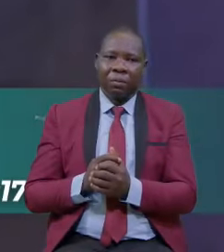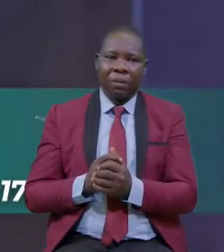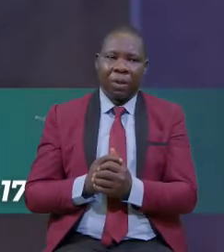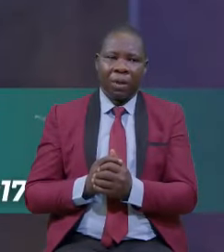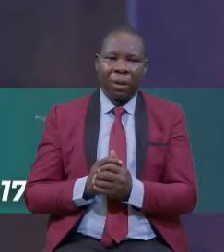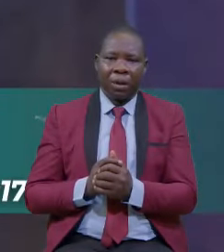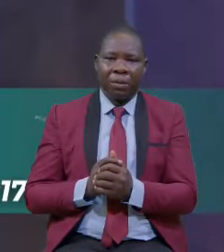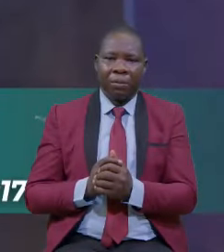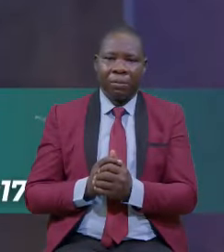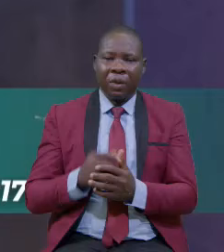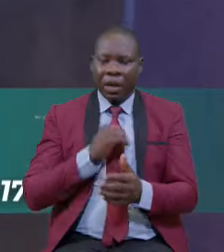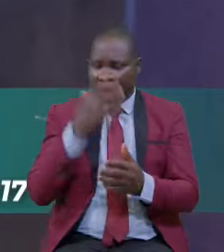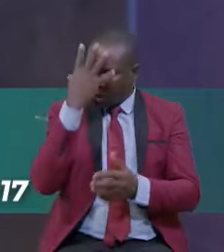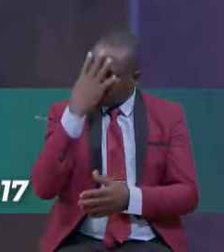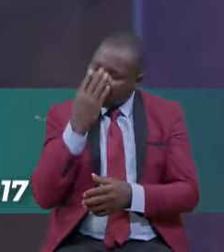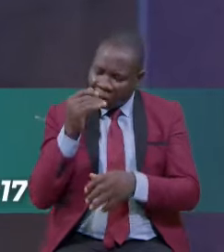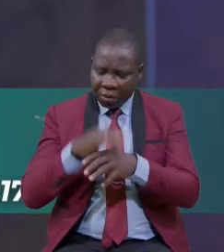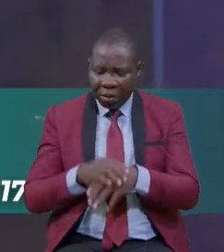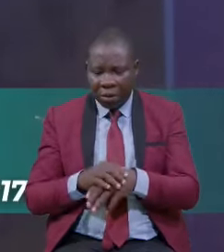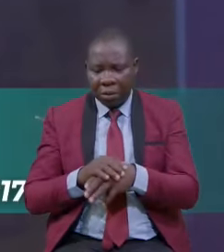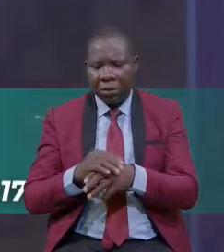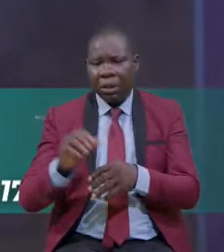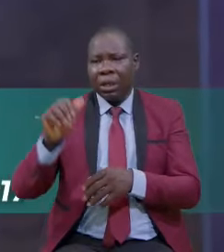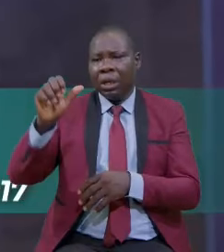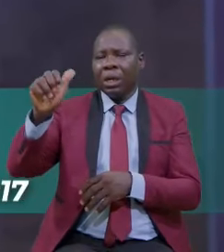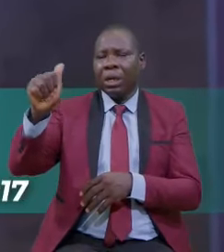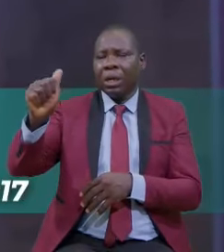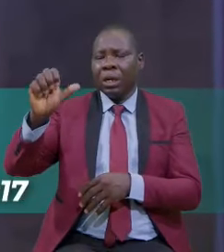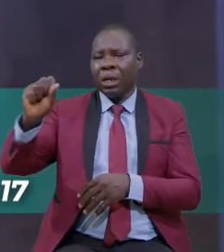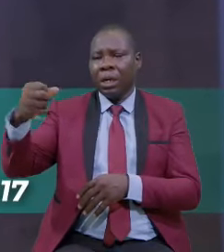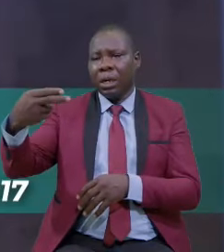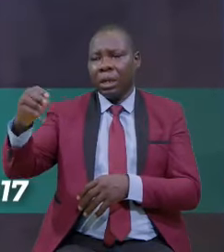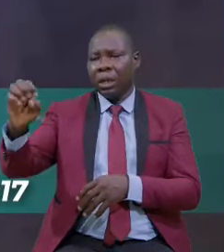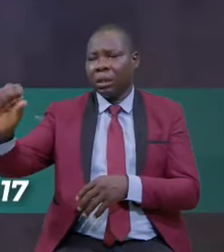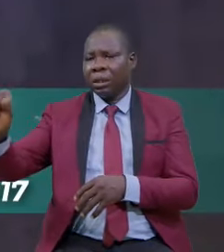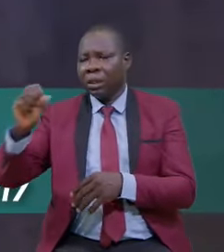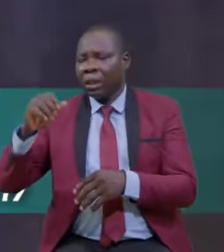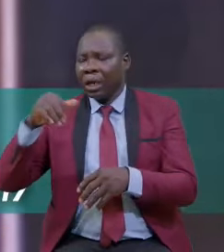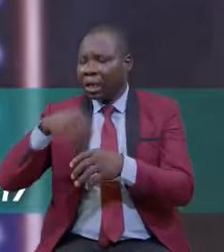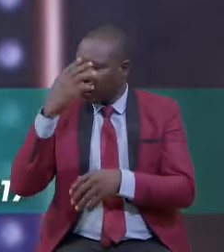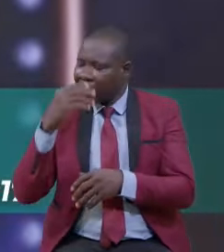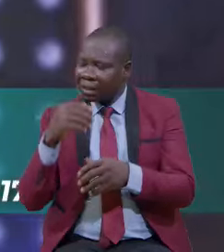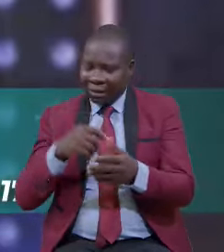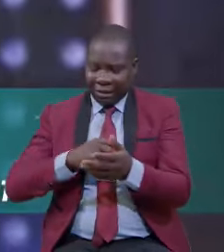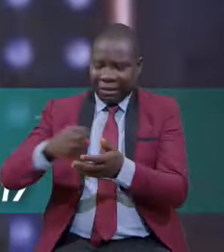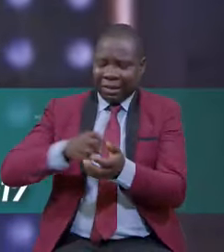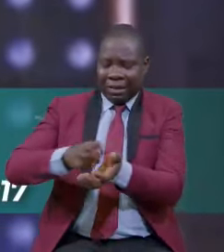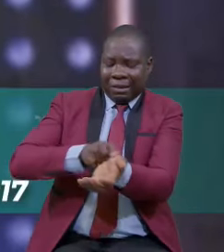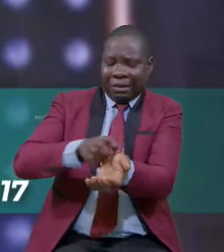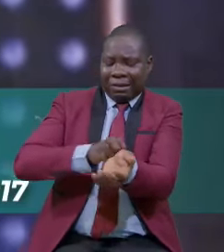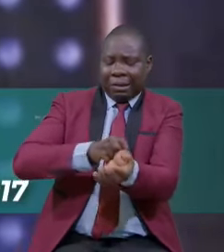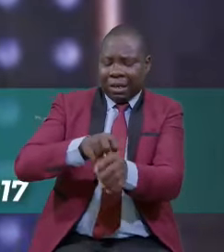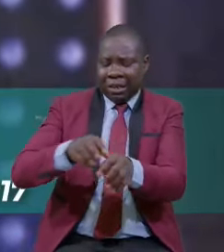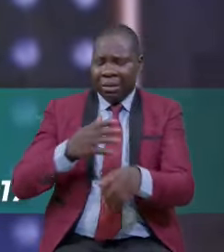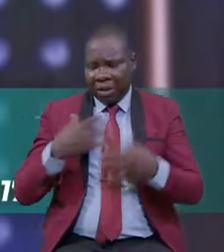on the ashes and I'm scratching myself. All the same, in whatever condition I find myself, neither have I gone